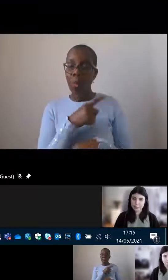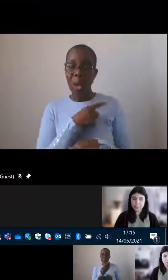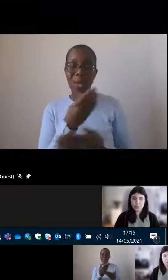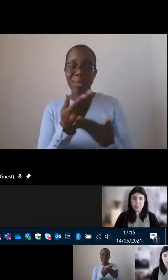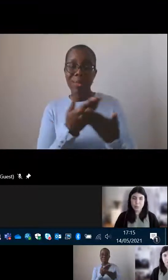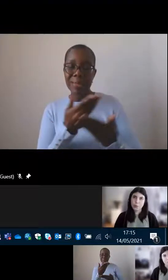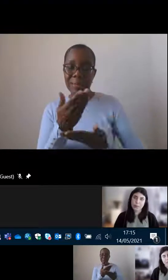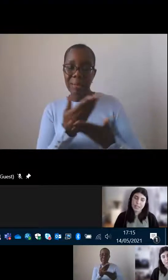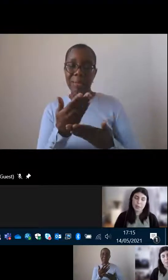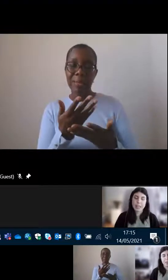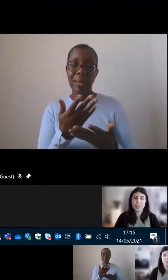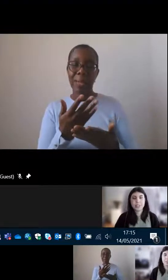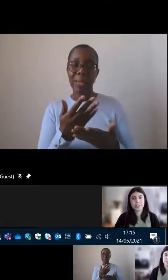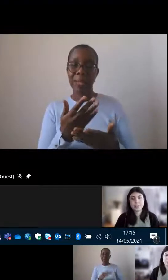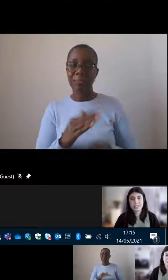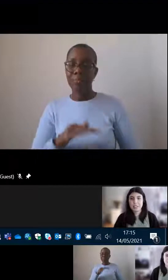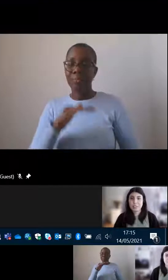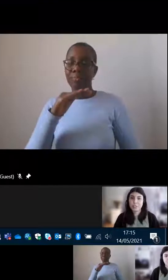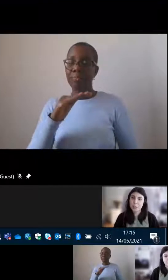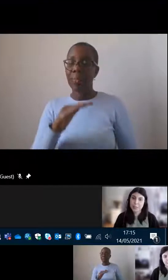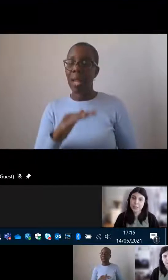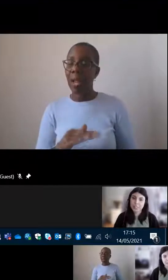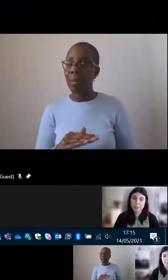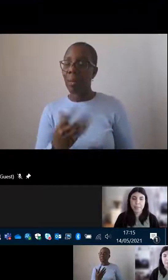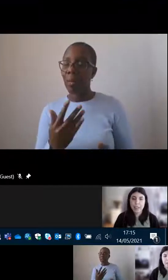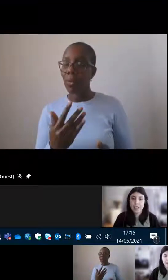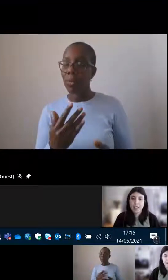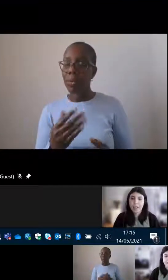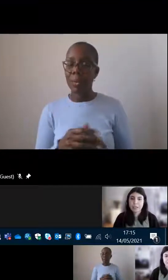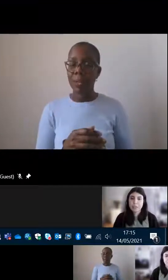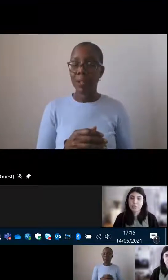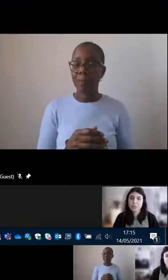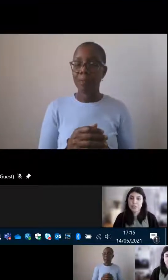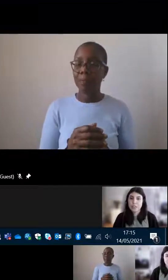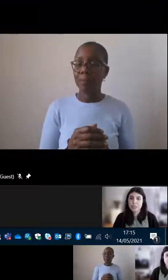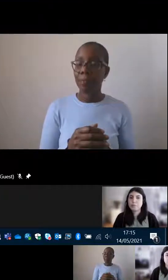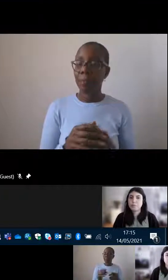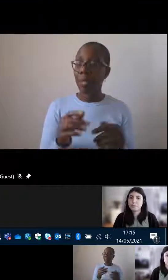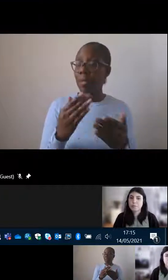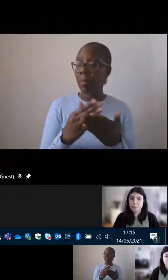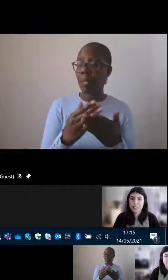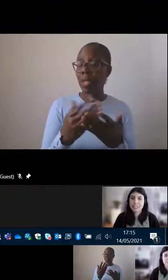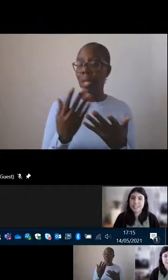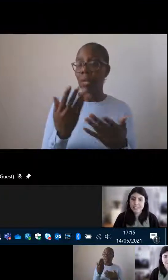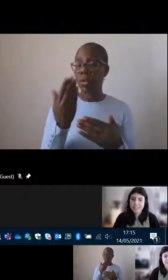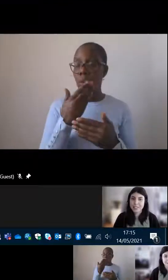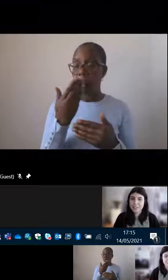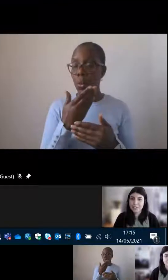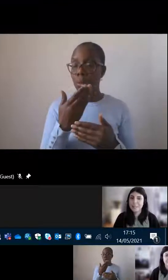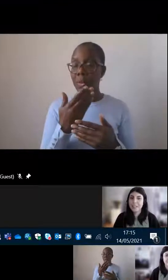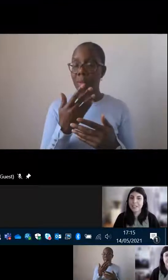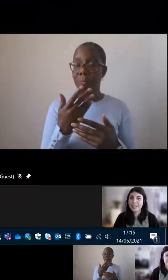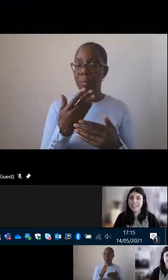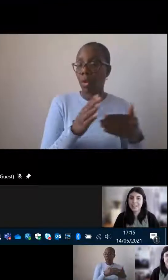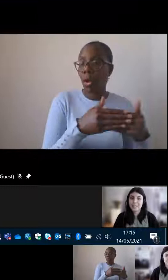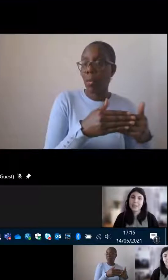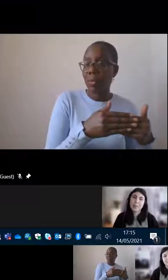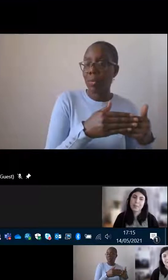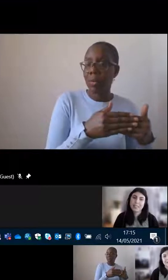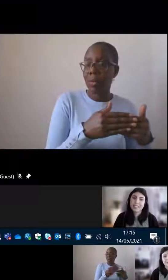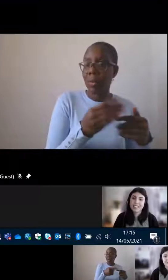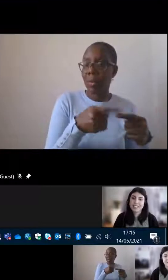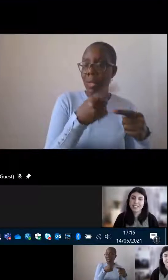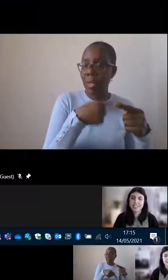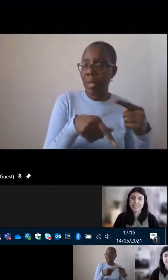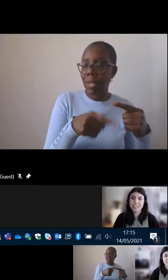lockdown or now coming out of lockdown reopening. As schools, oh, well, they did close.